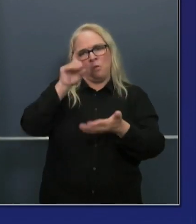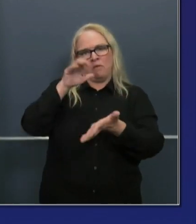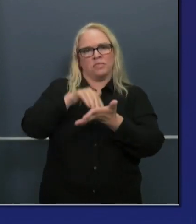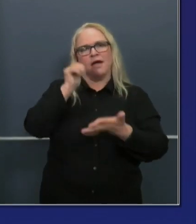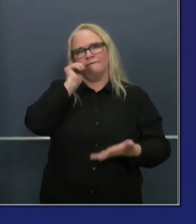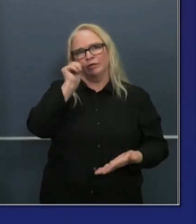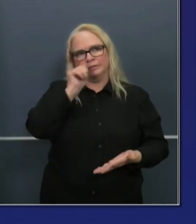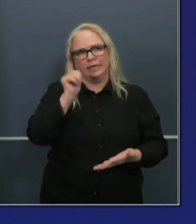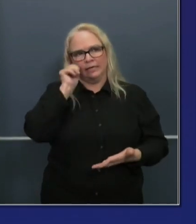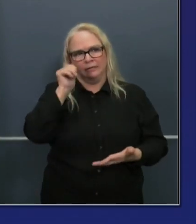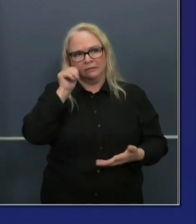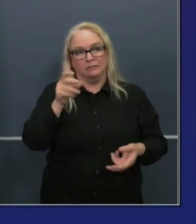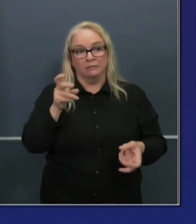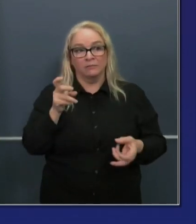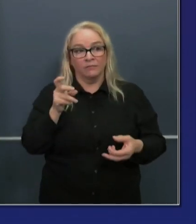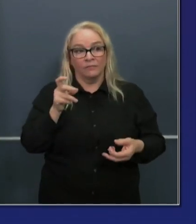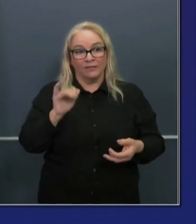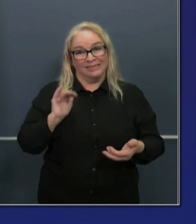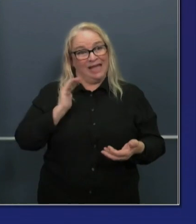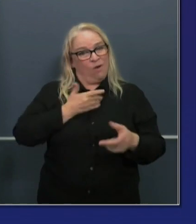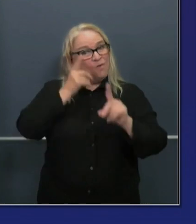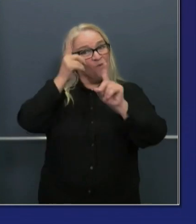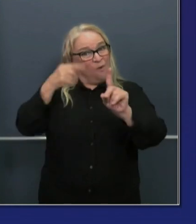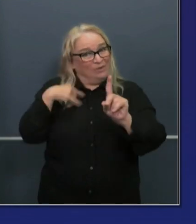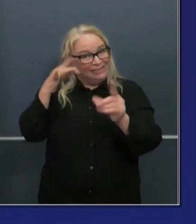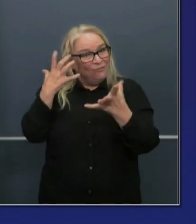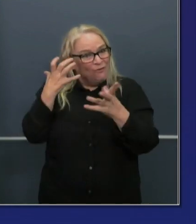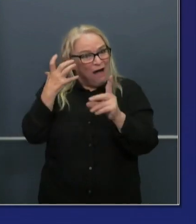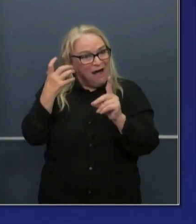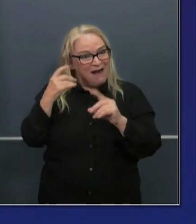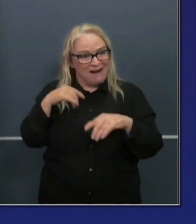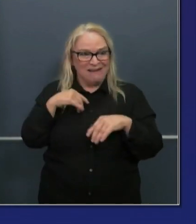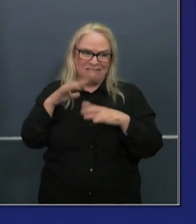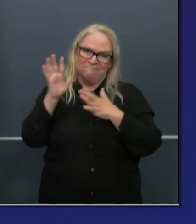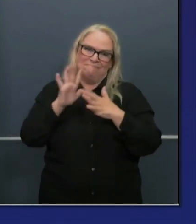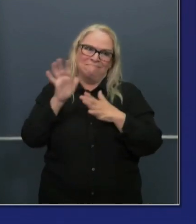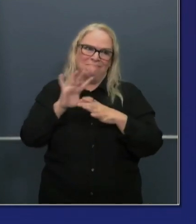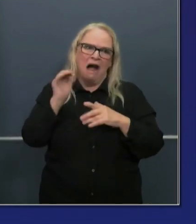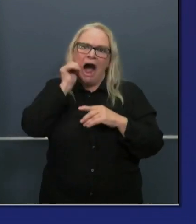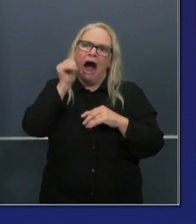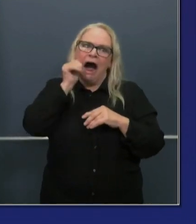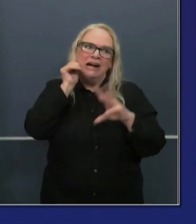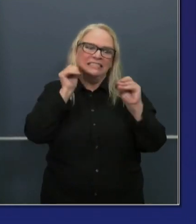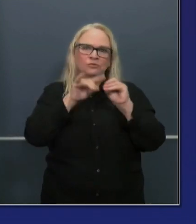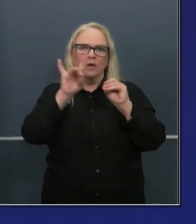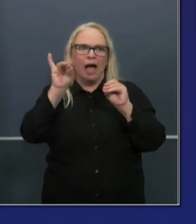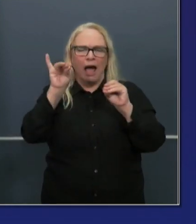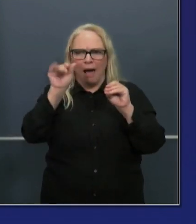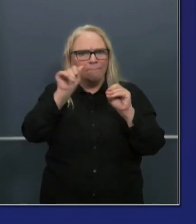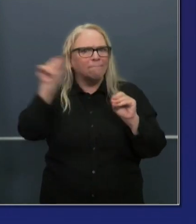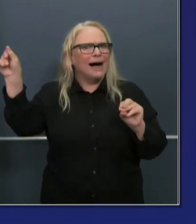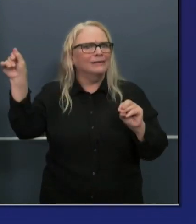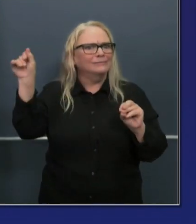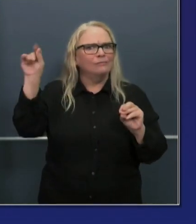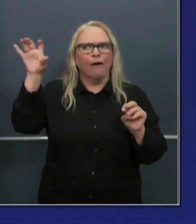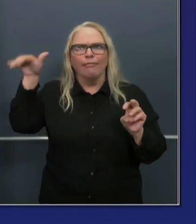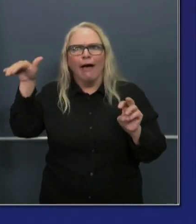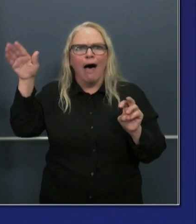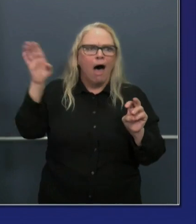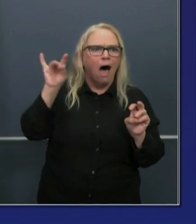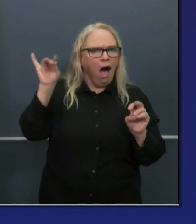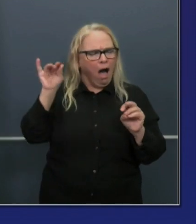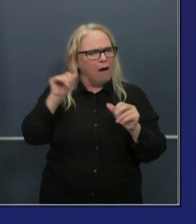well past our stretch goal of 60 to 80,000 tests on an average day. We still have to do more